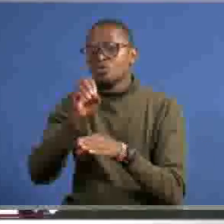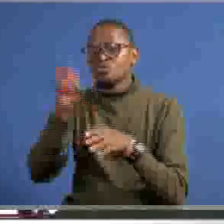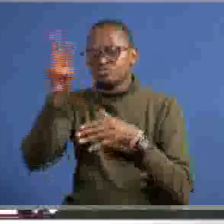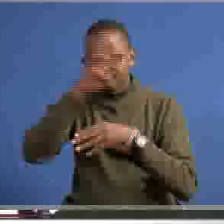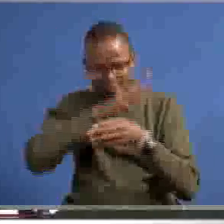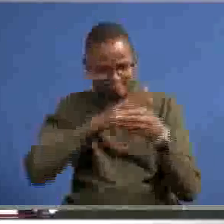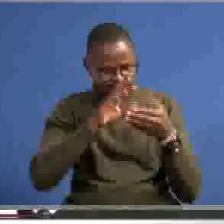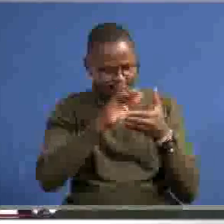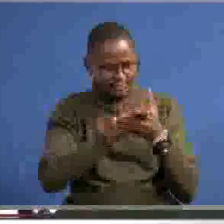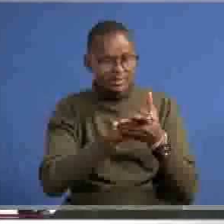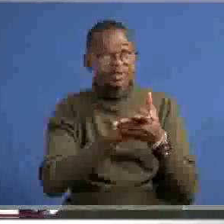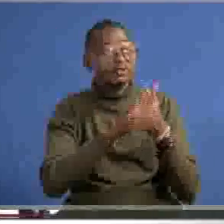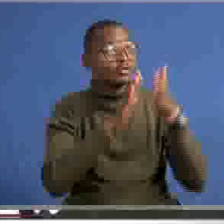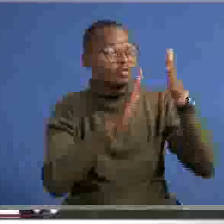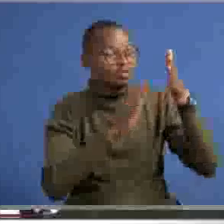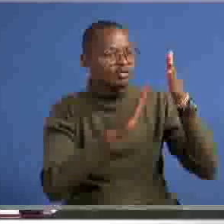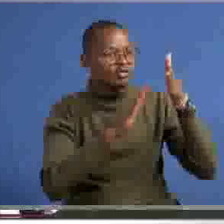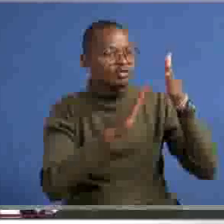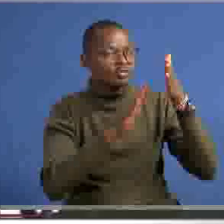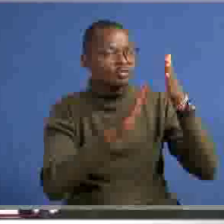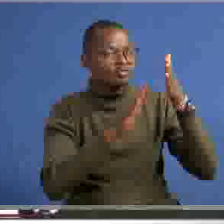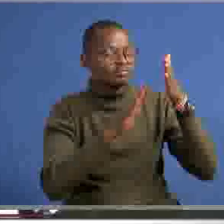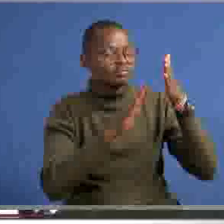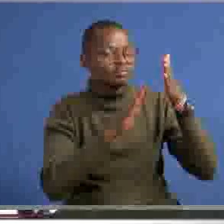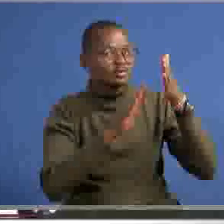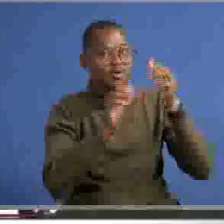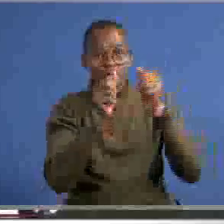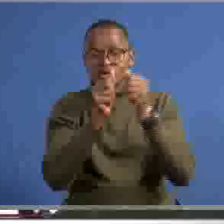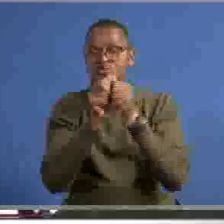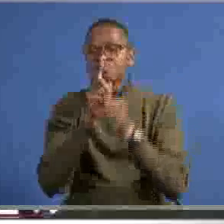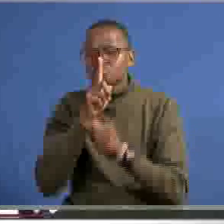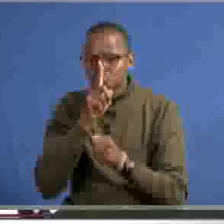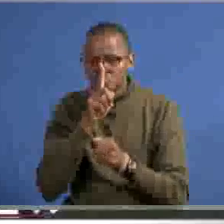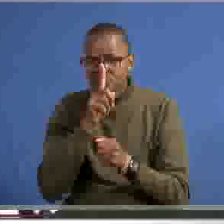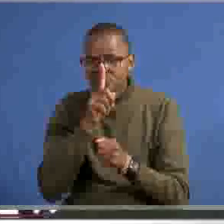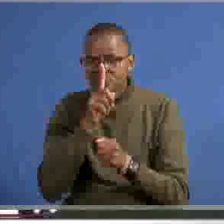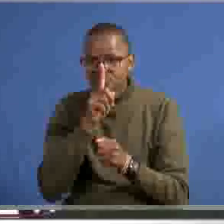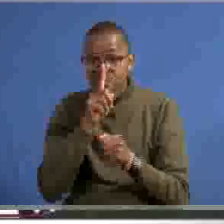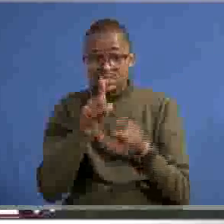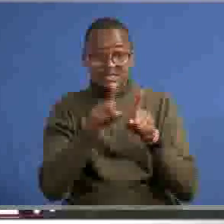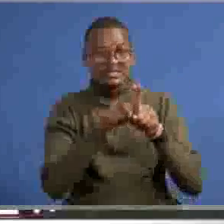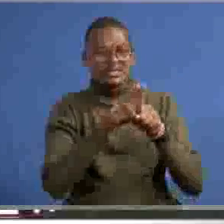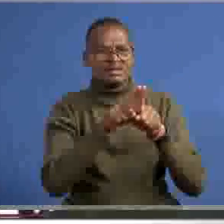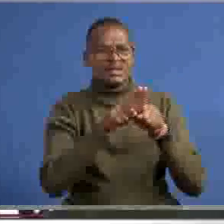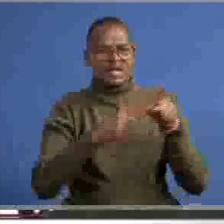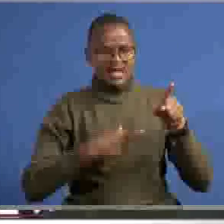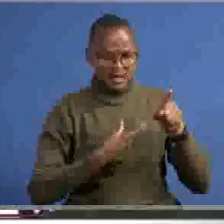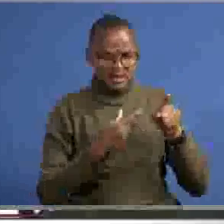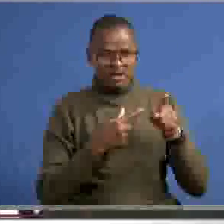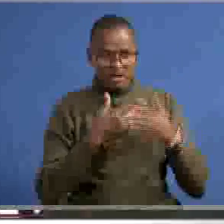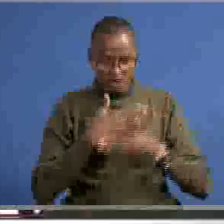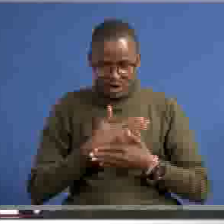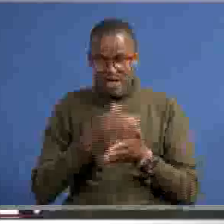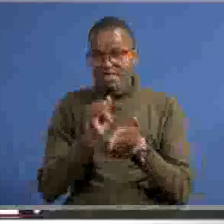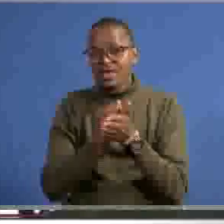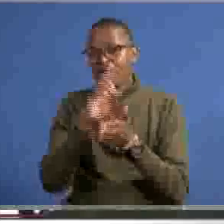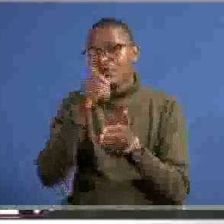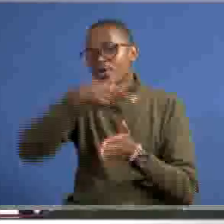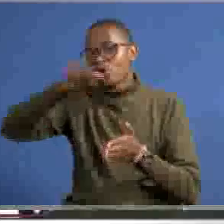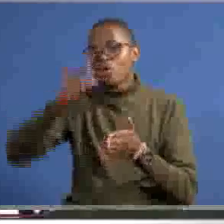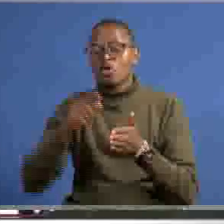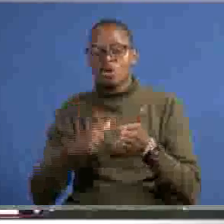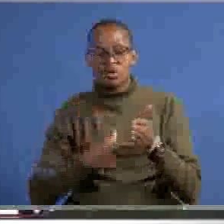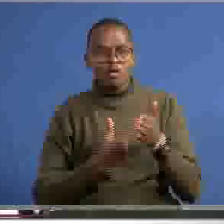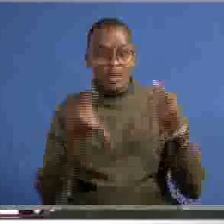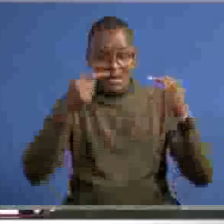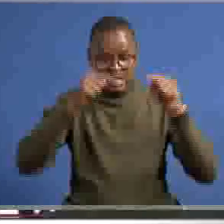God with our resources quietly let us not hype this thing of Harambee and the guest of honor because as where we go wrong the